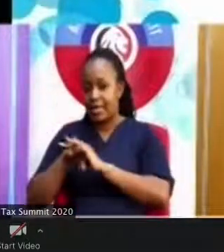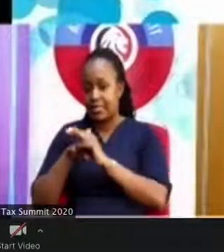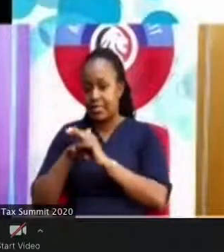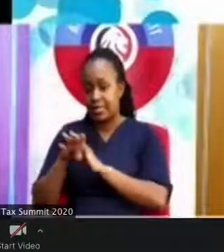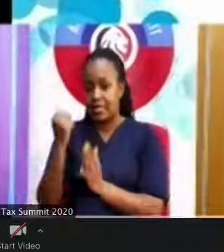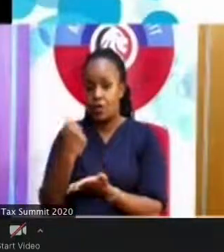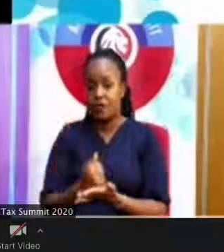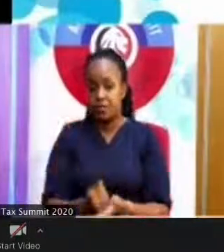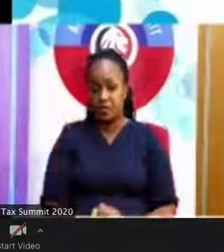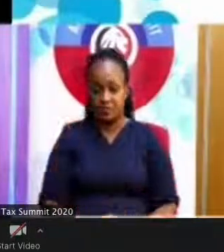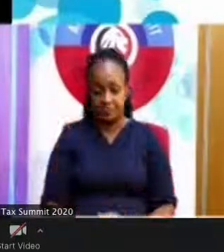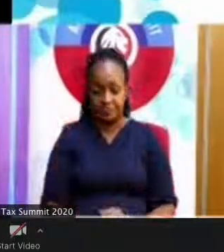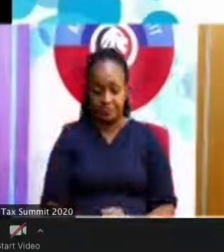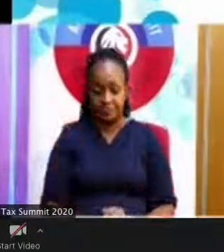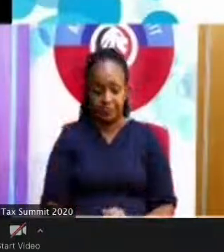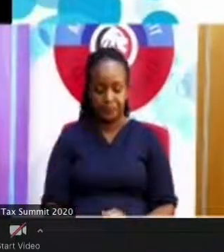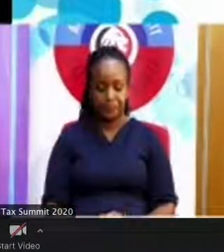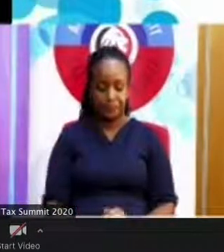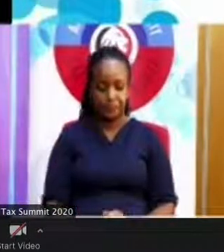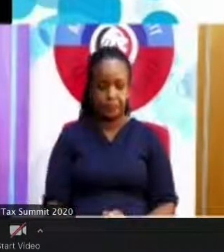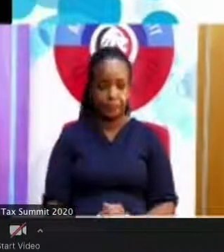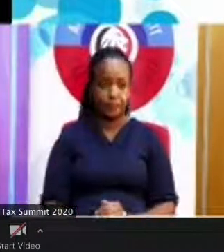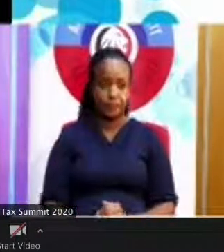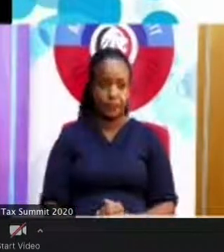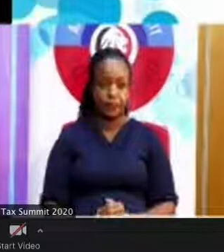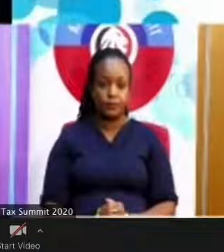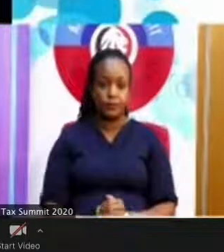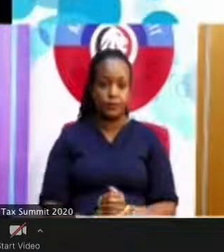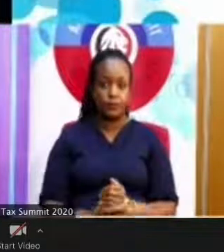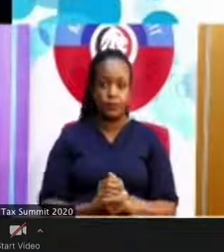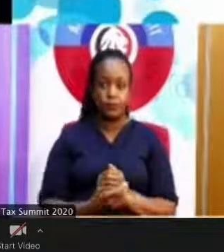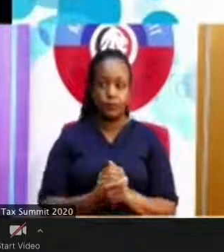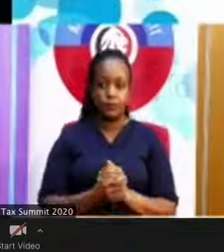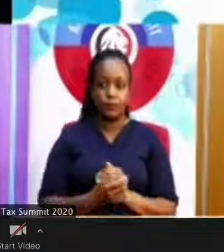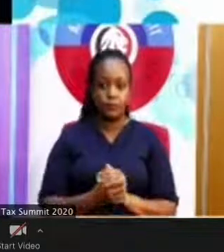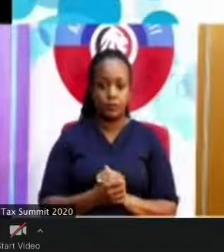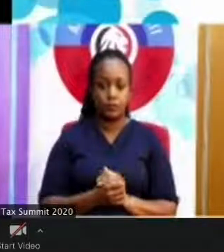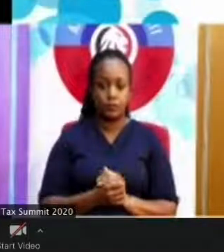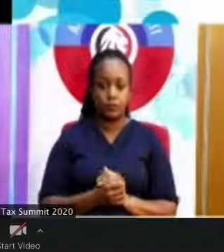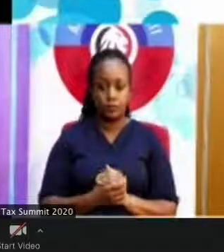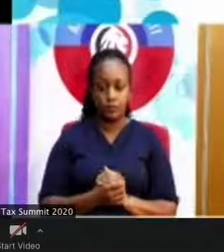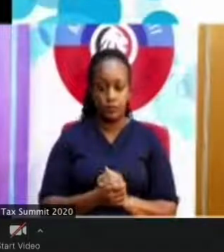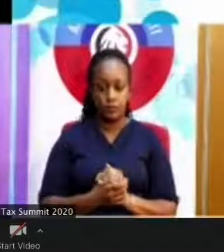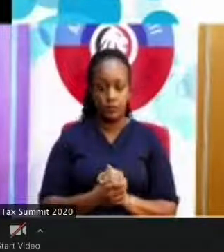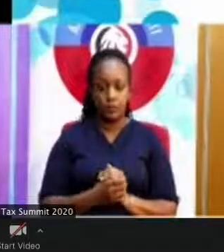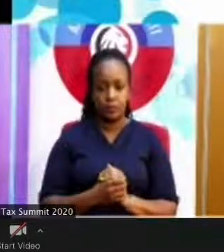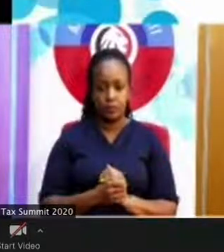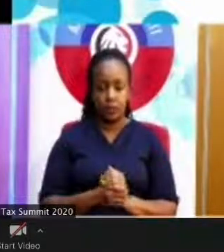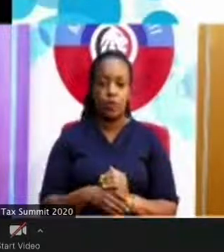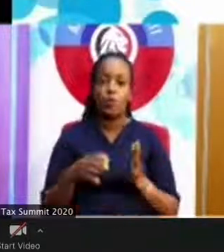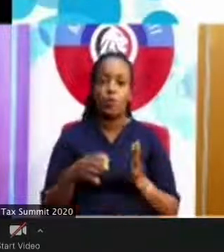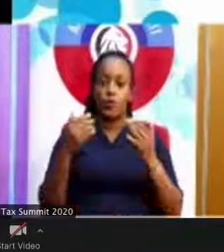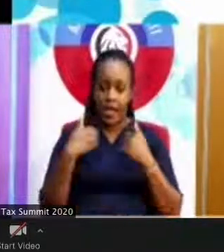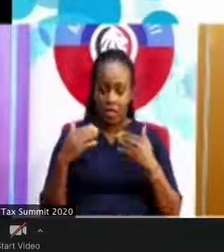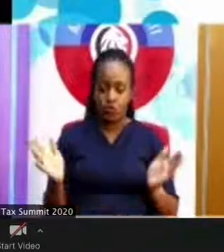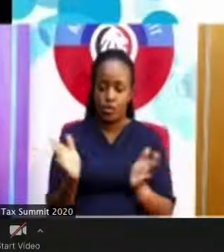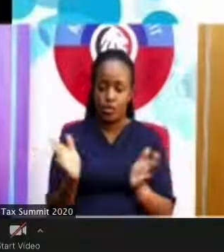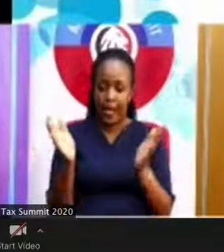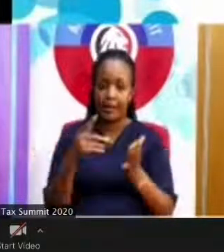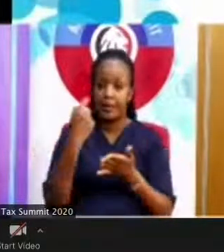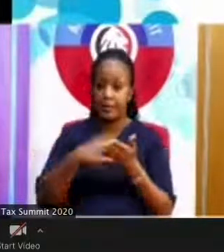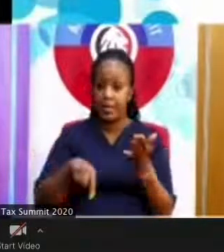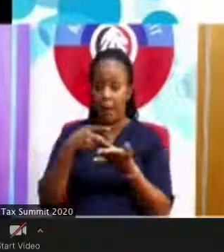The starting point we needed to do was to boost the morals of our taxpayers. And so during